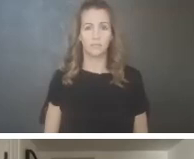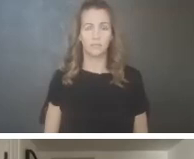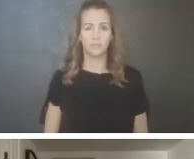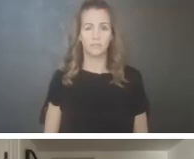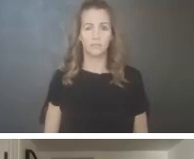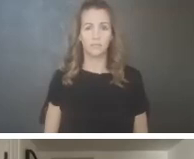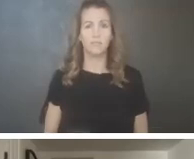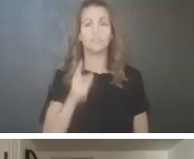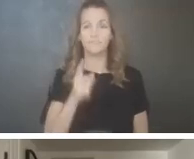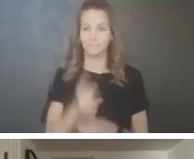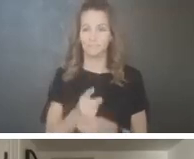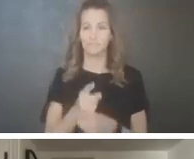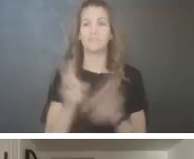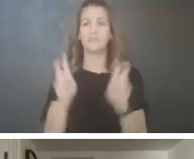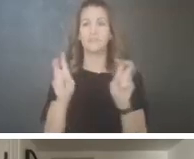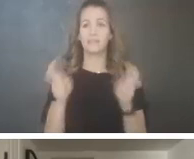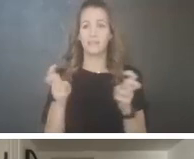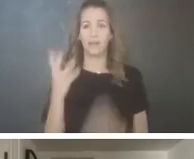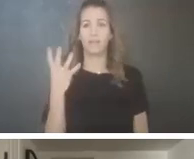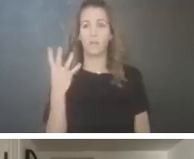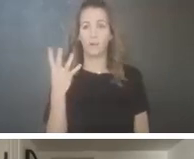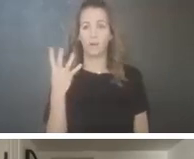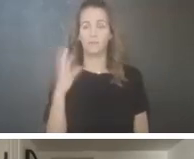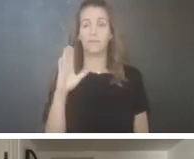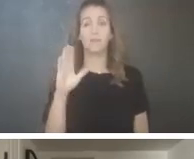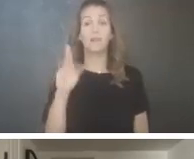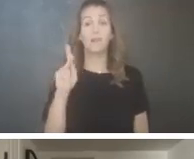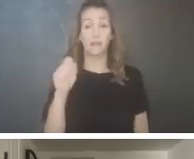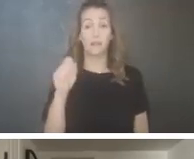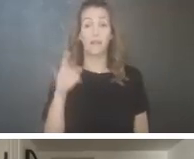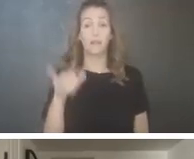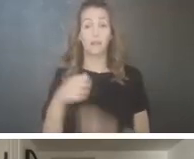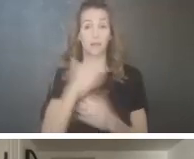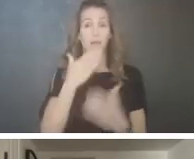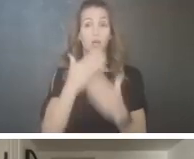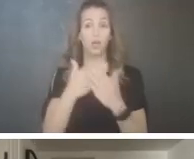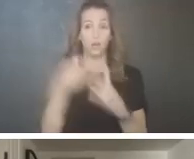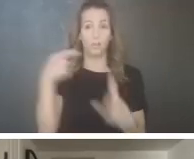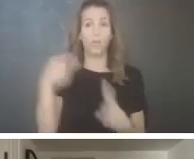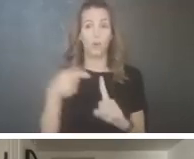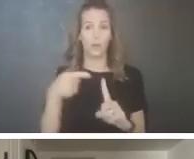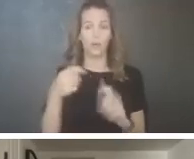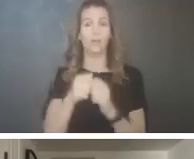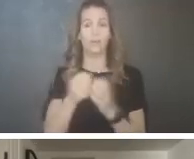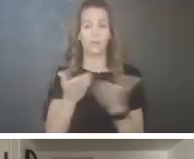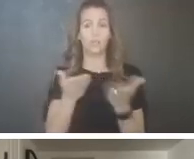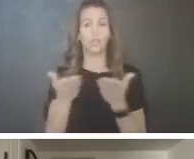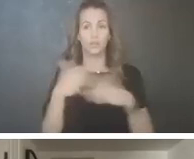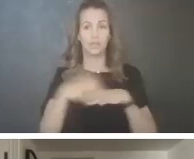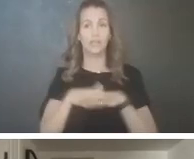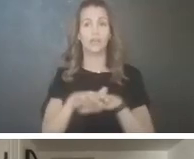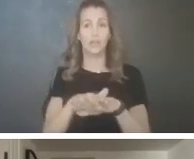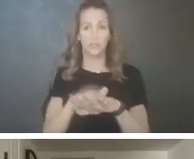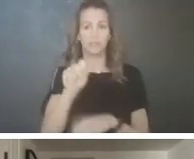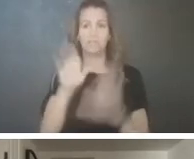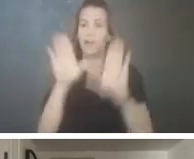You got it, Title IV. And Kathy made a good point with Title IV, but all with service integration. Awesome,